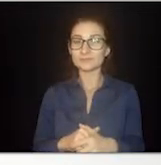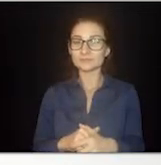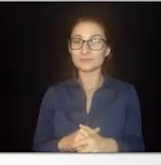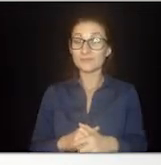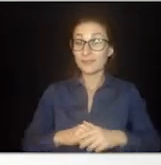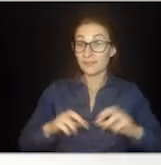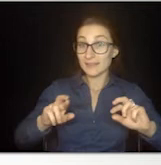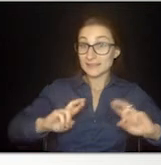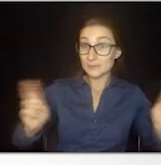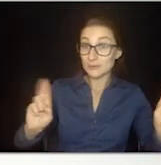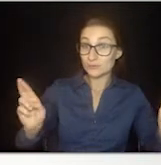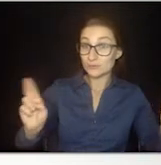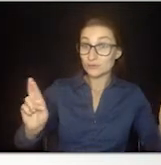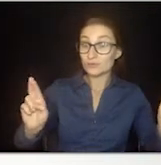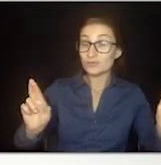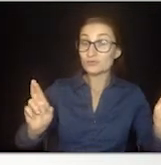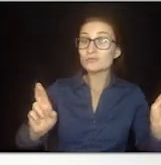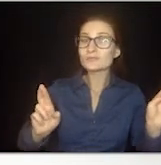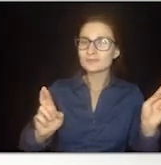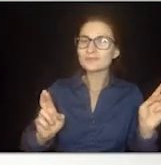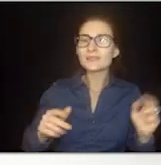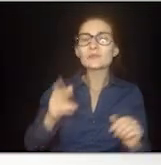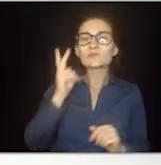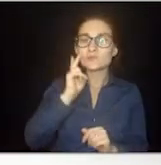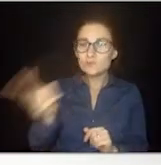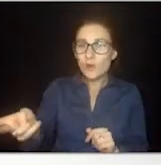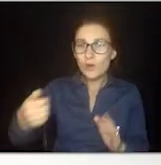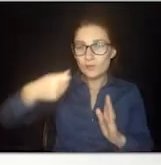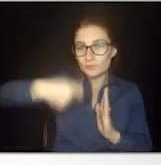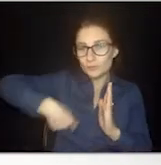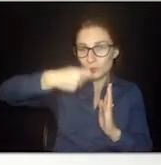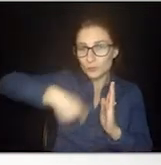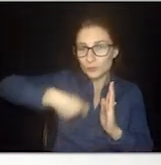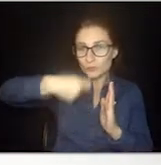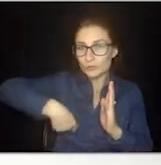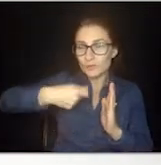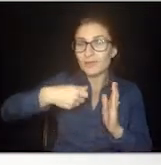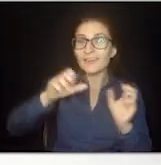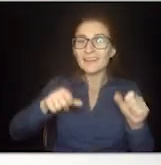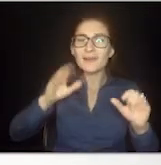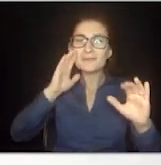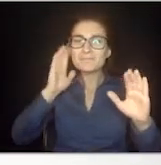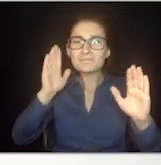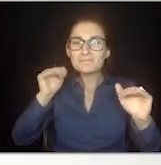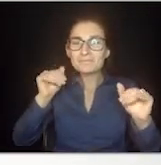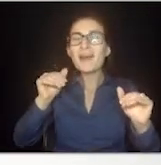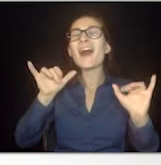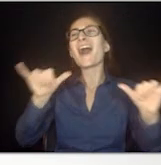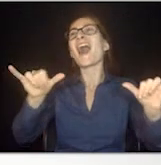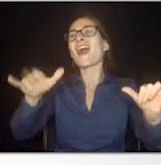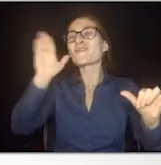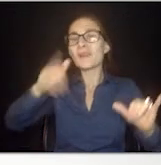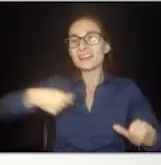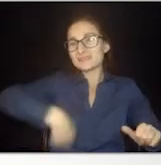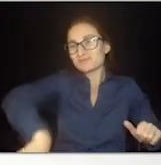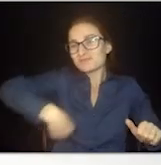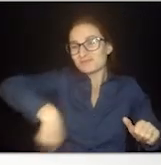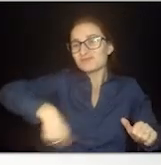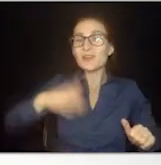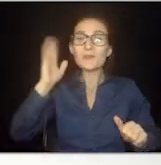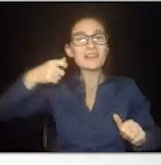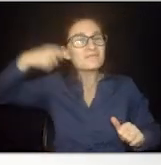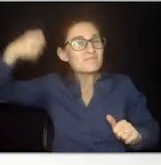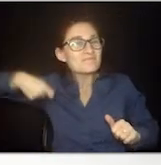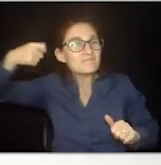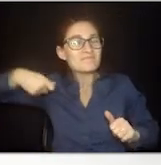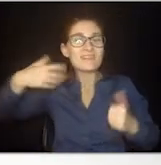Anticipation. When he saw the paint roller, he could anticipate, oh, that's that thing, she's going